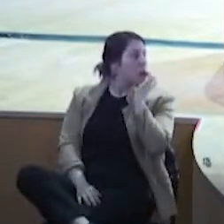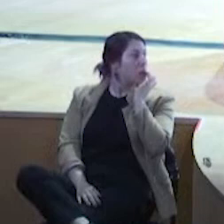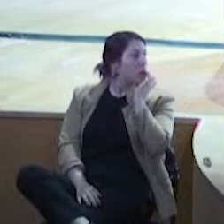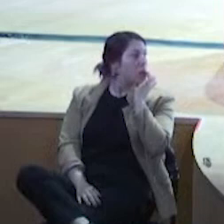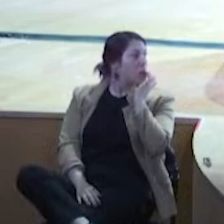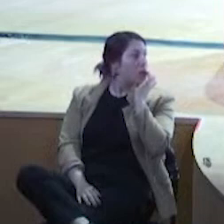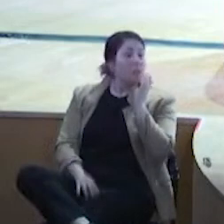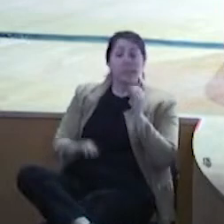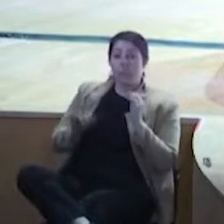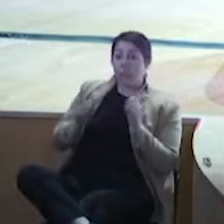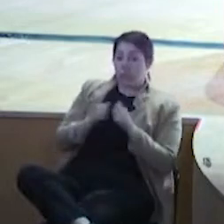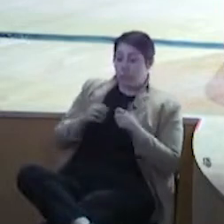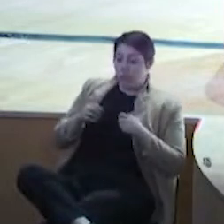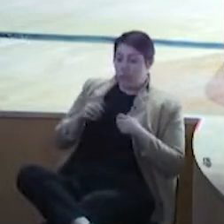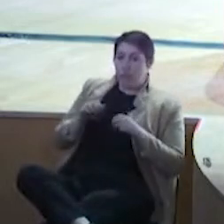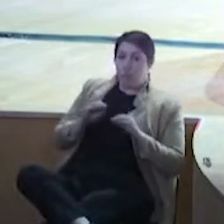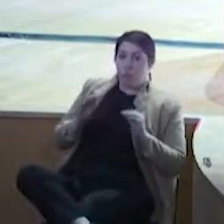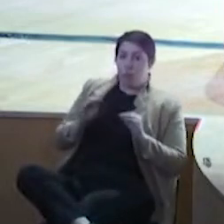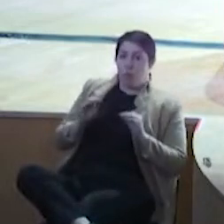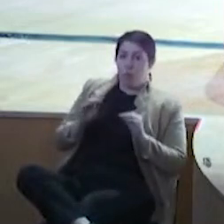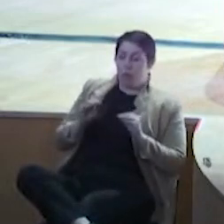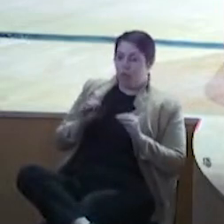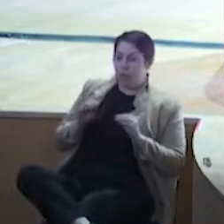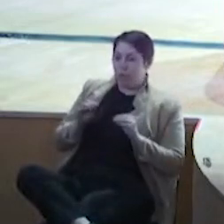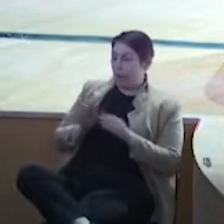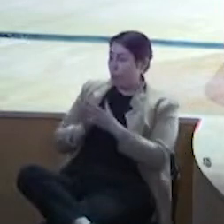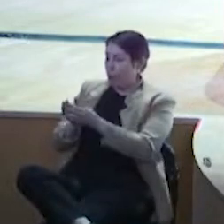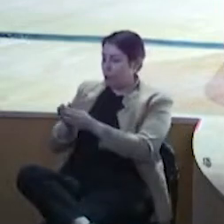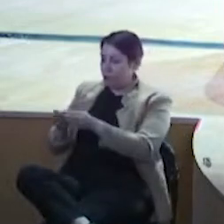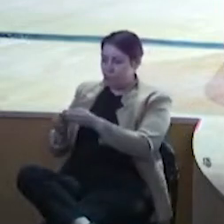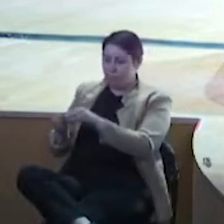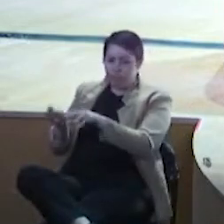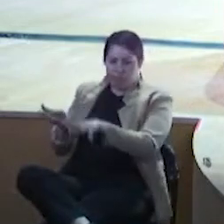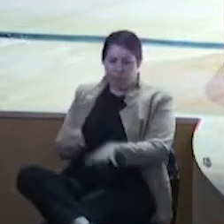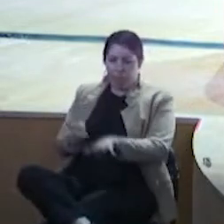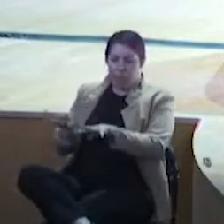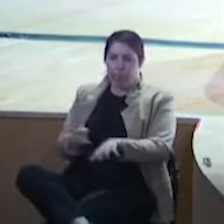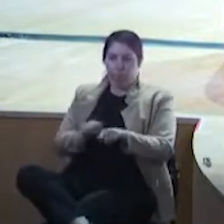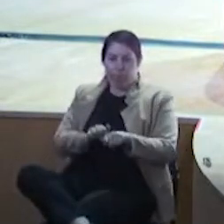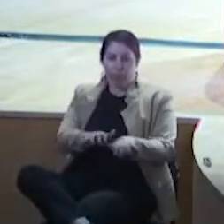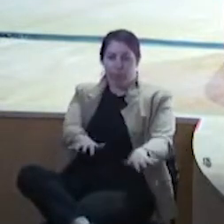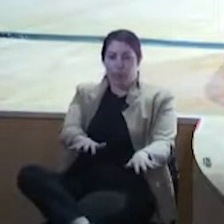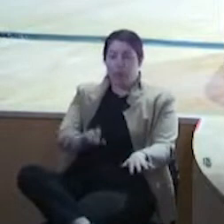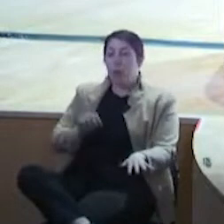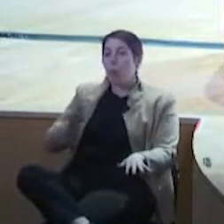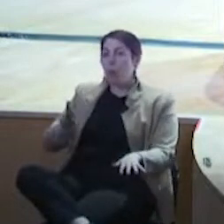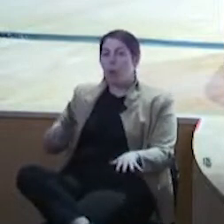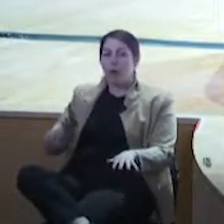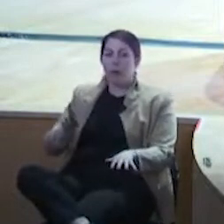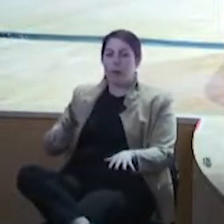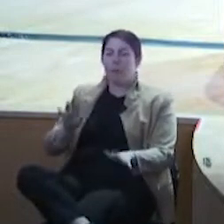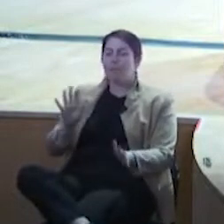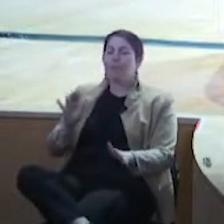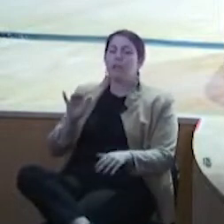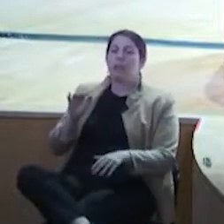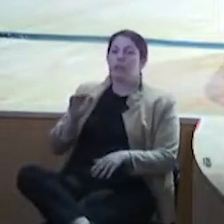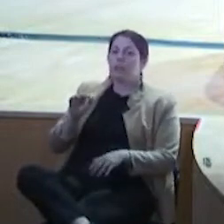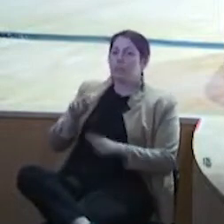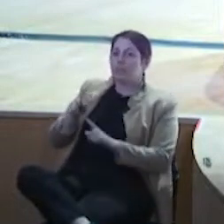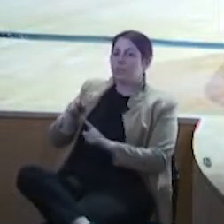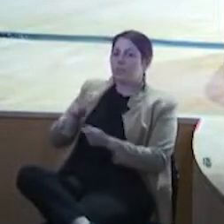if there's no runoff and there are overuse of our rivers, and particularly the Colorado